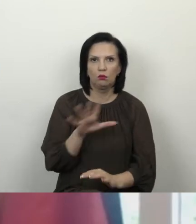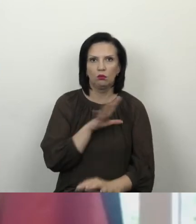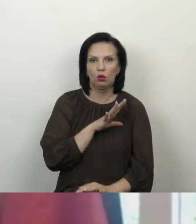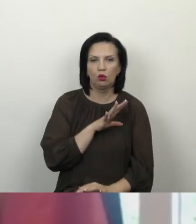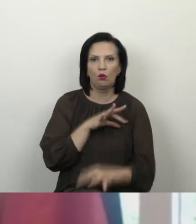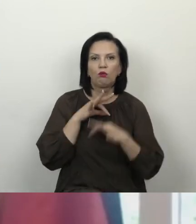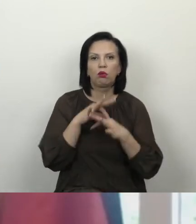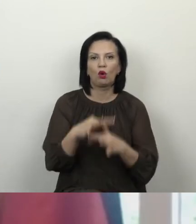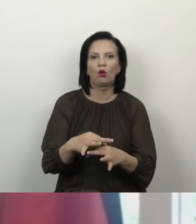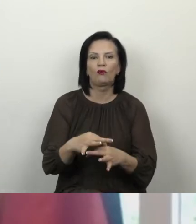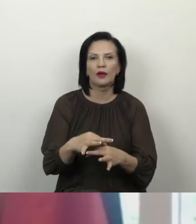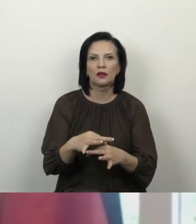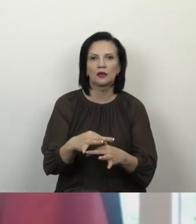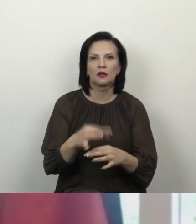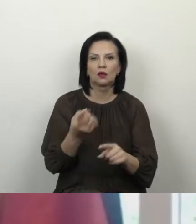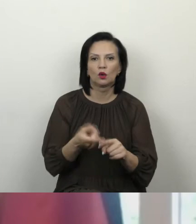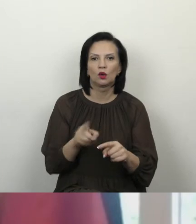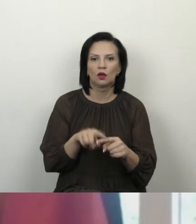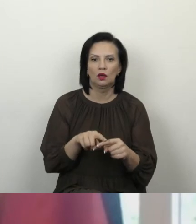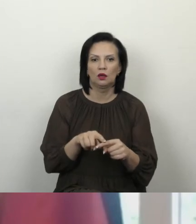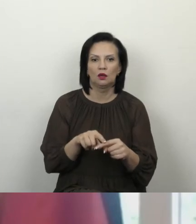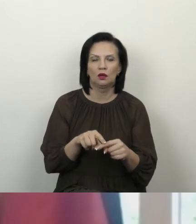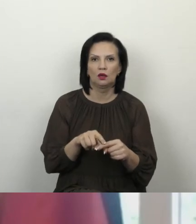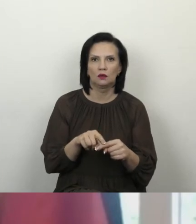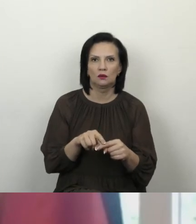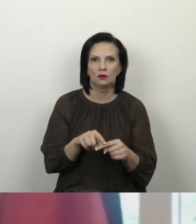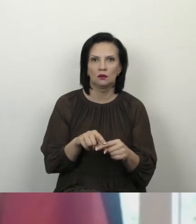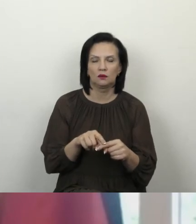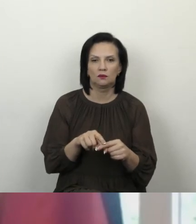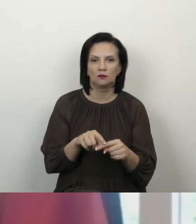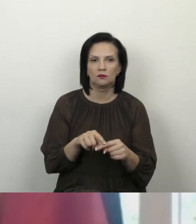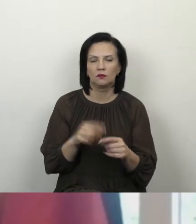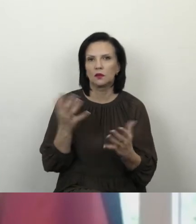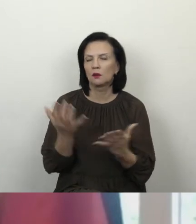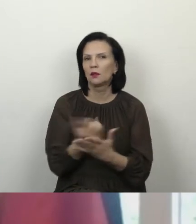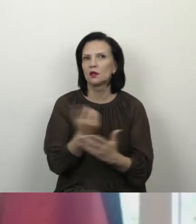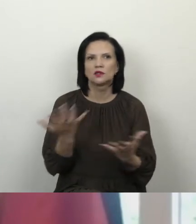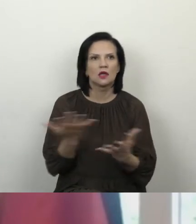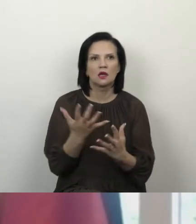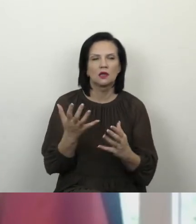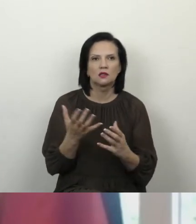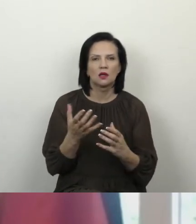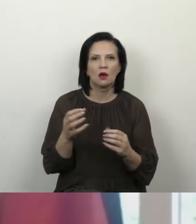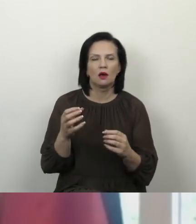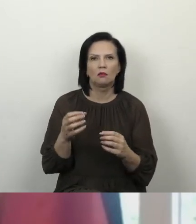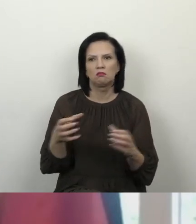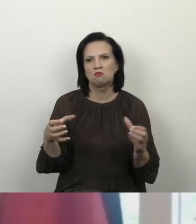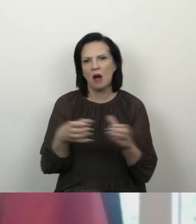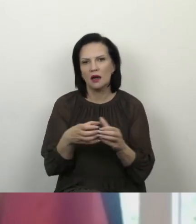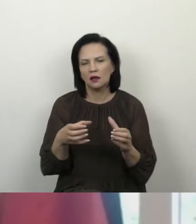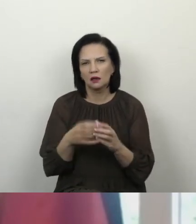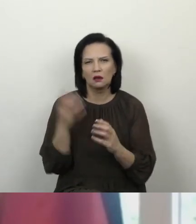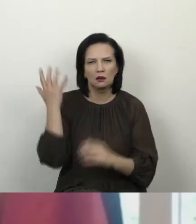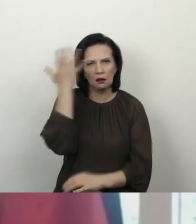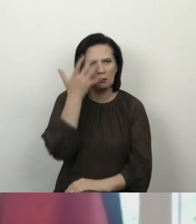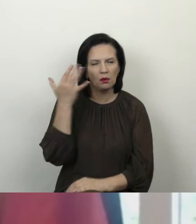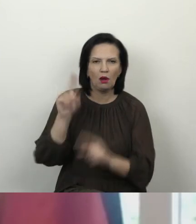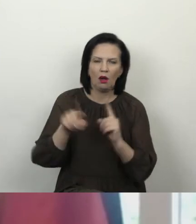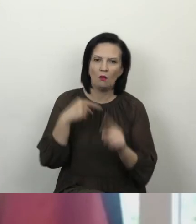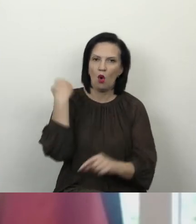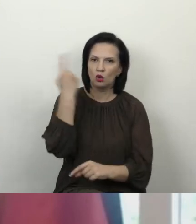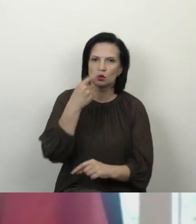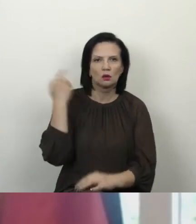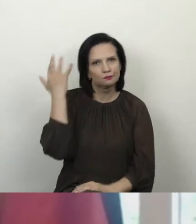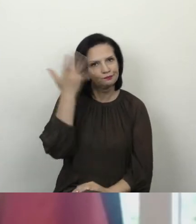personal and/or party political aspects, and that the prohibition of gerrymandering